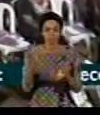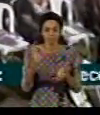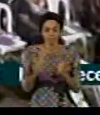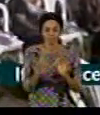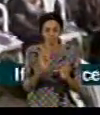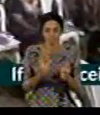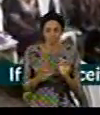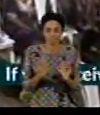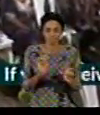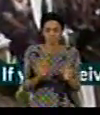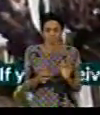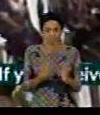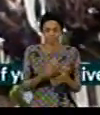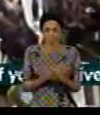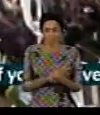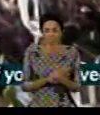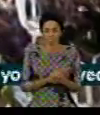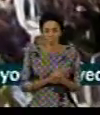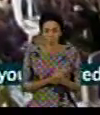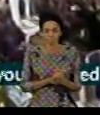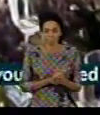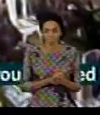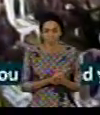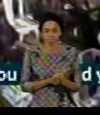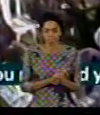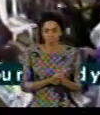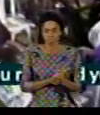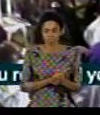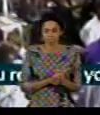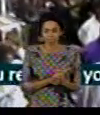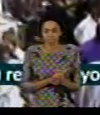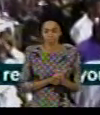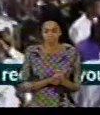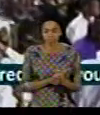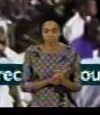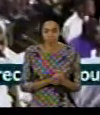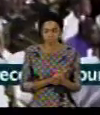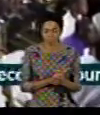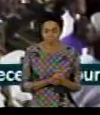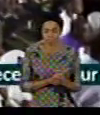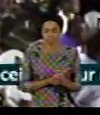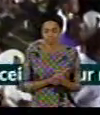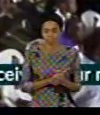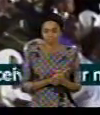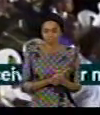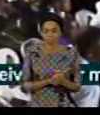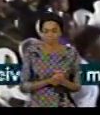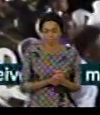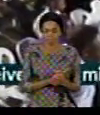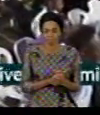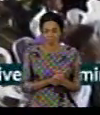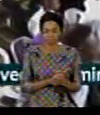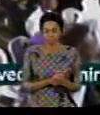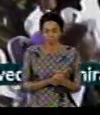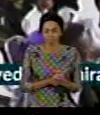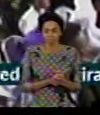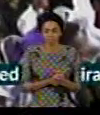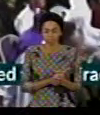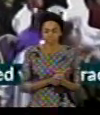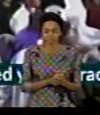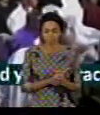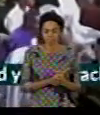The man can, all right. Can the man talk for himself? Okay, go ahead, sir. Nobody has